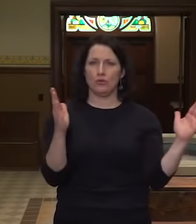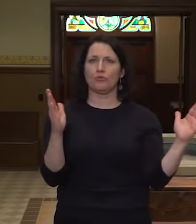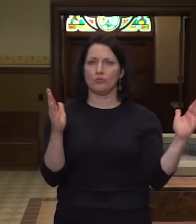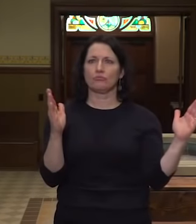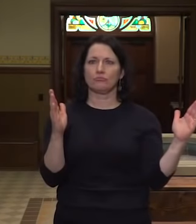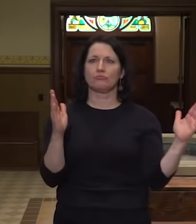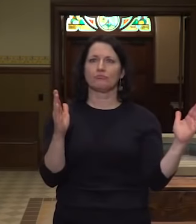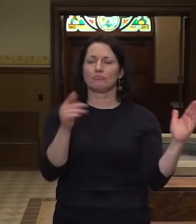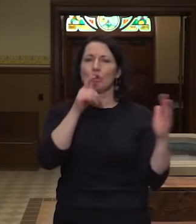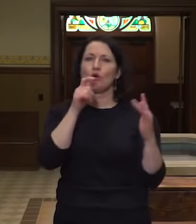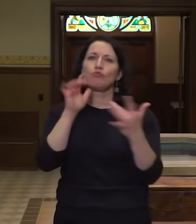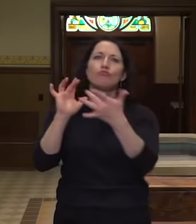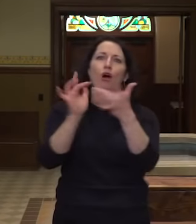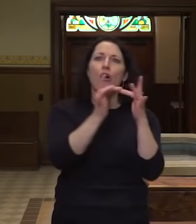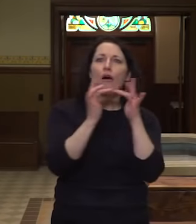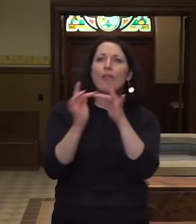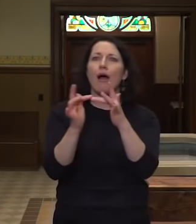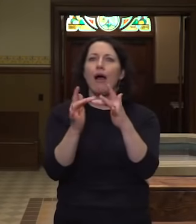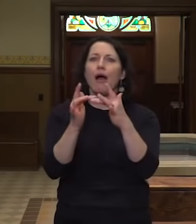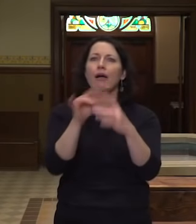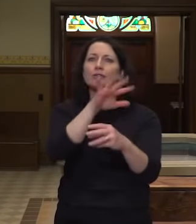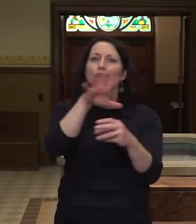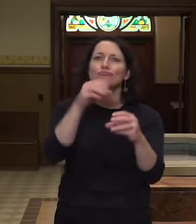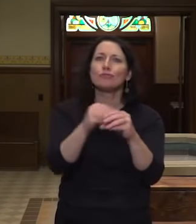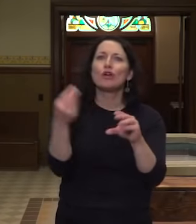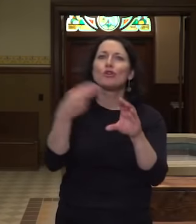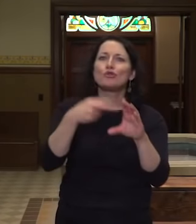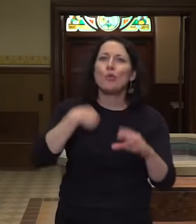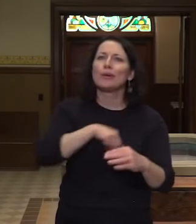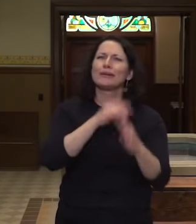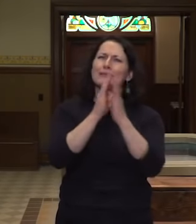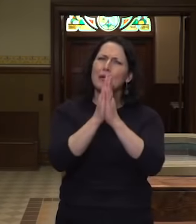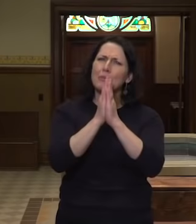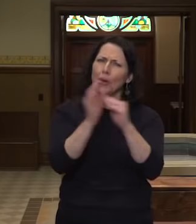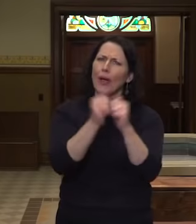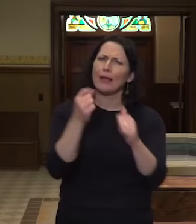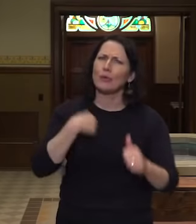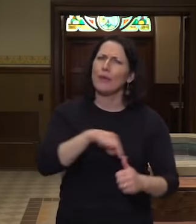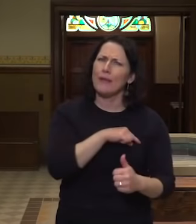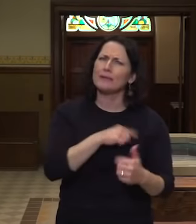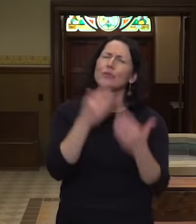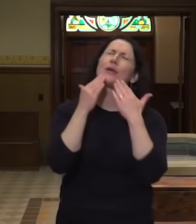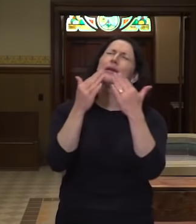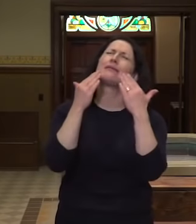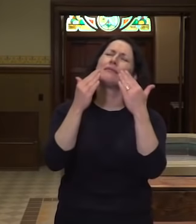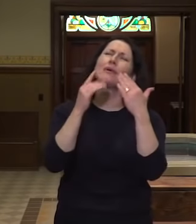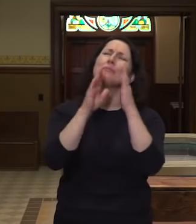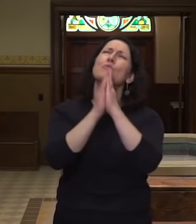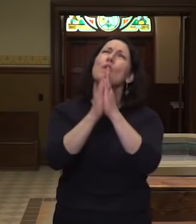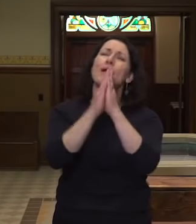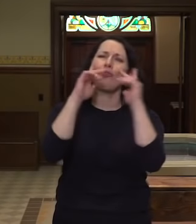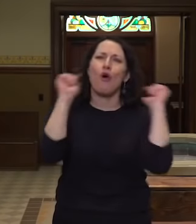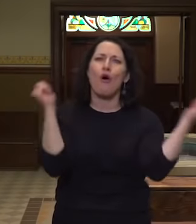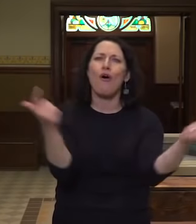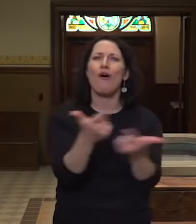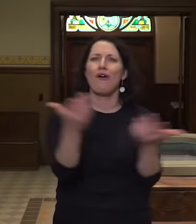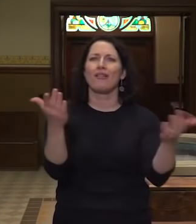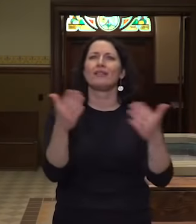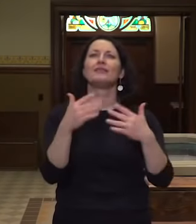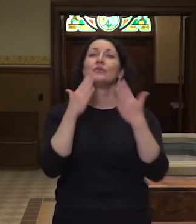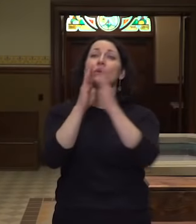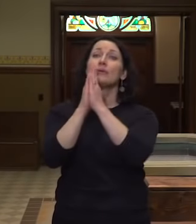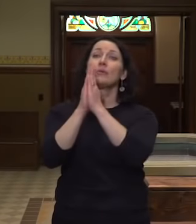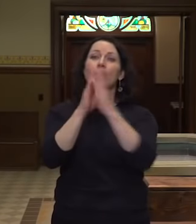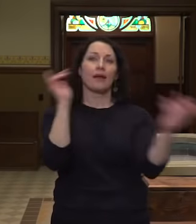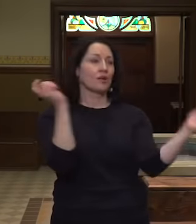to us, watching this Mass and praying along with us. For this we pray to the Lord. Transform